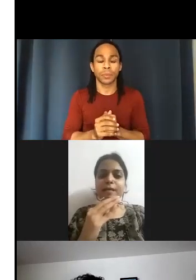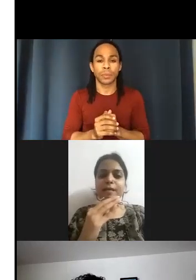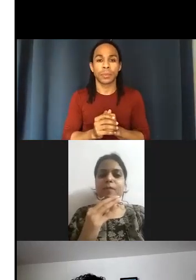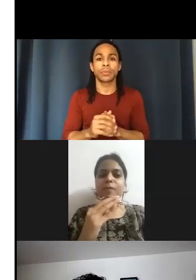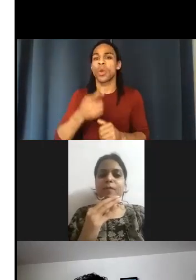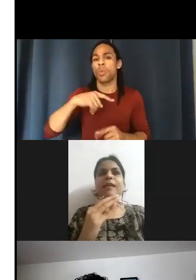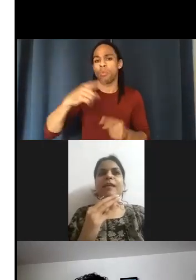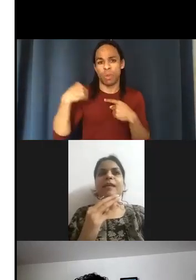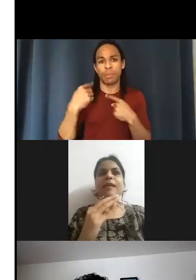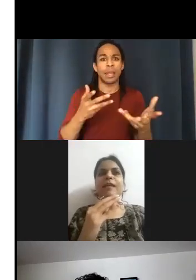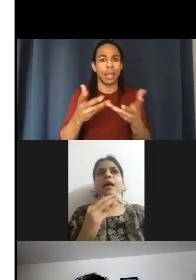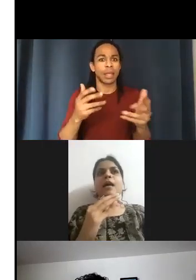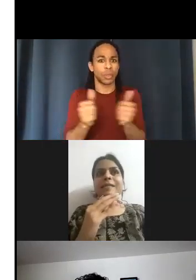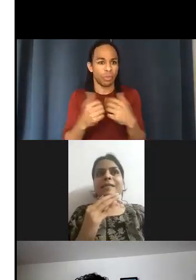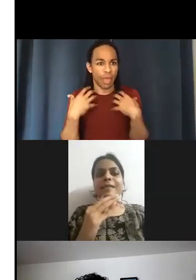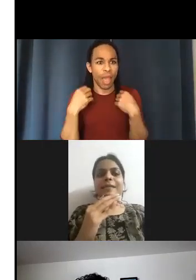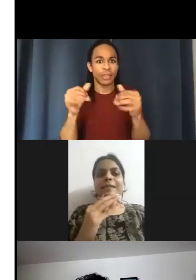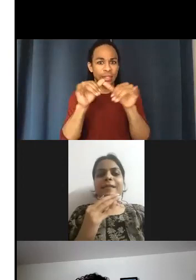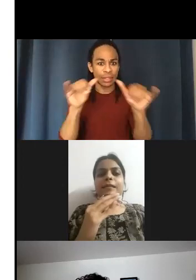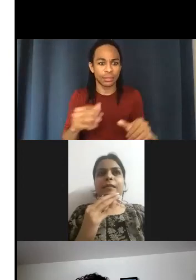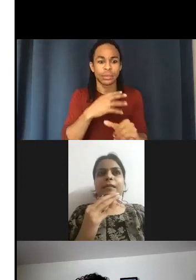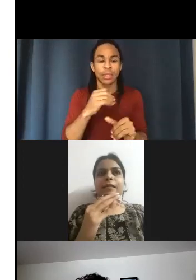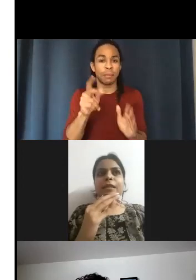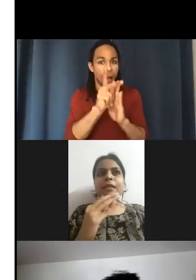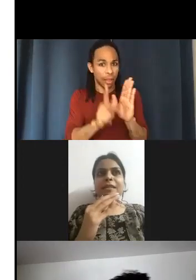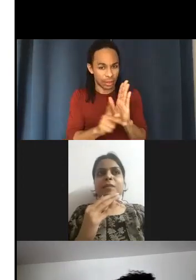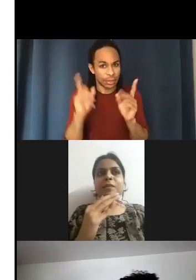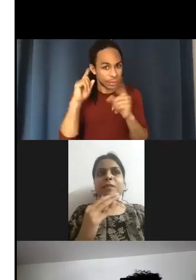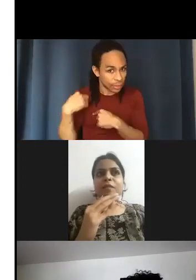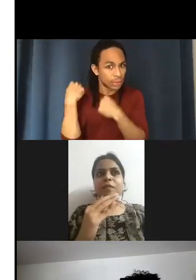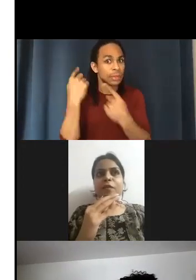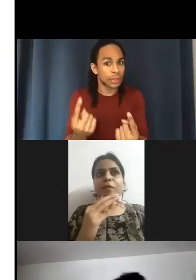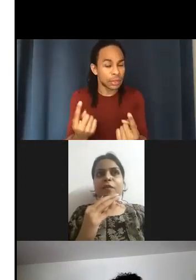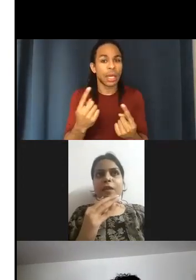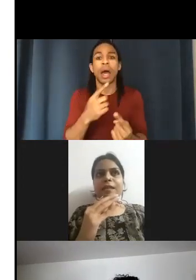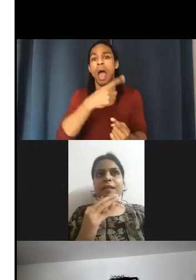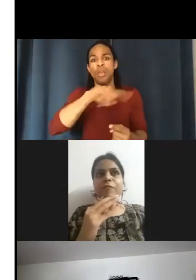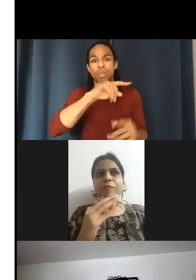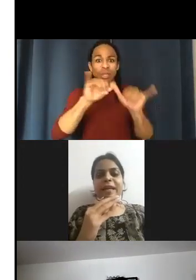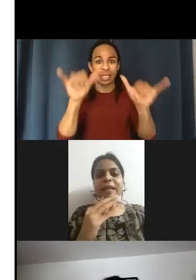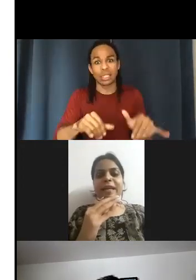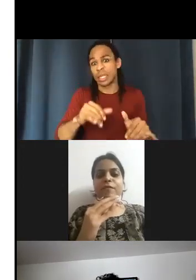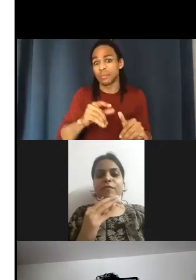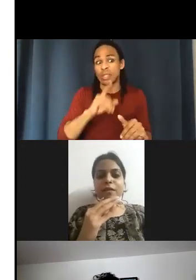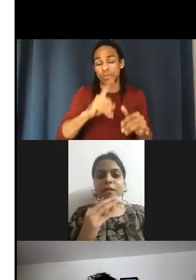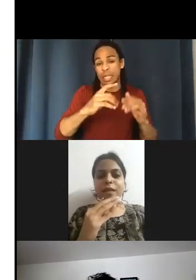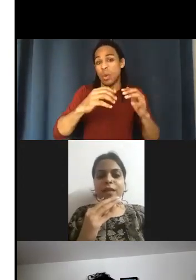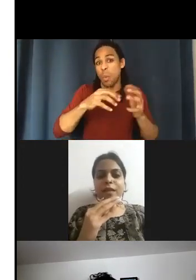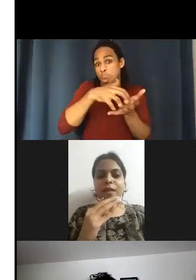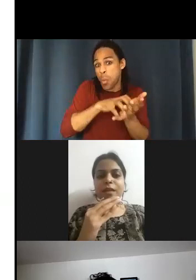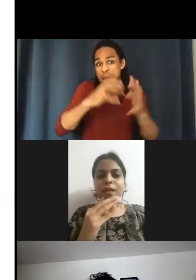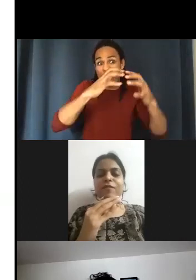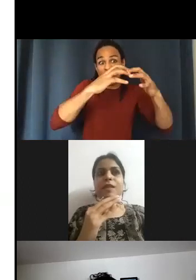health systems and policies, that the systems are weak, of course, in terms of public health infrastructure, and